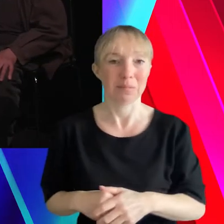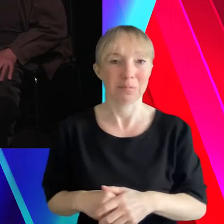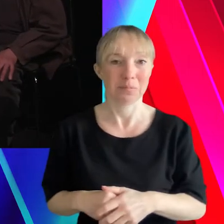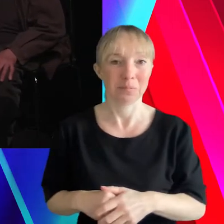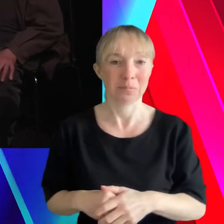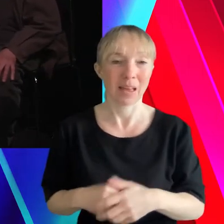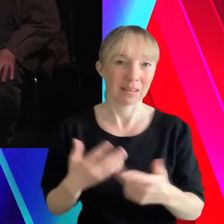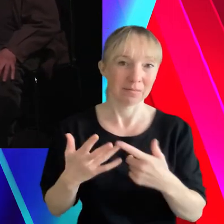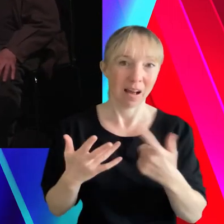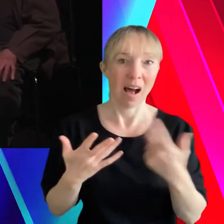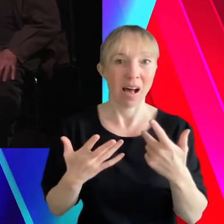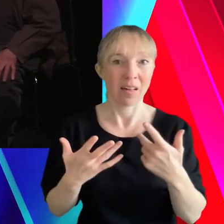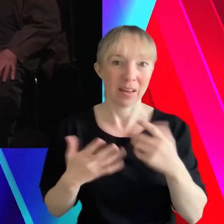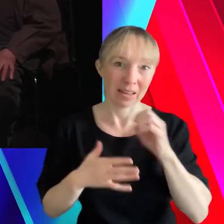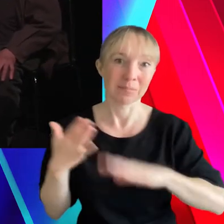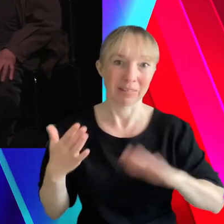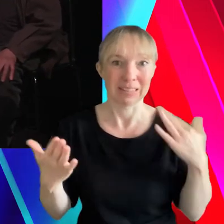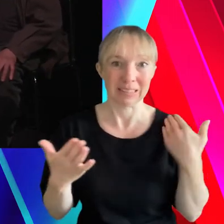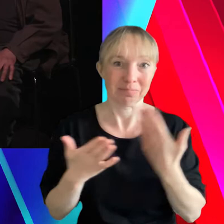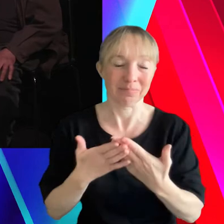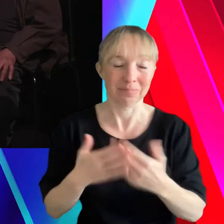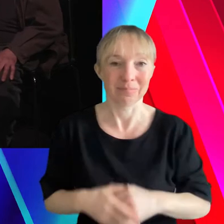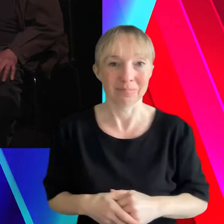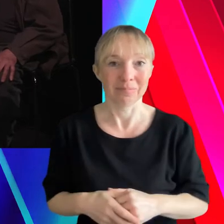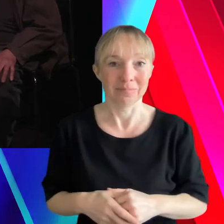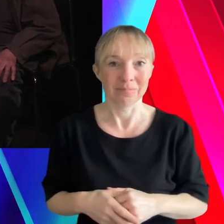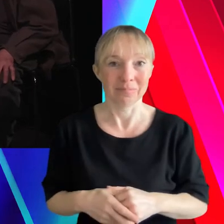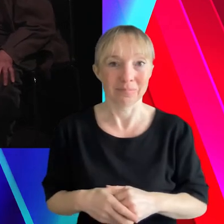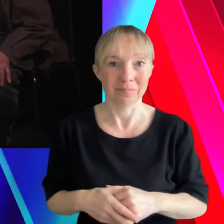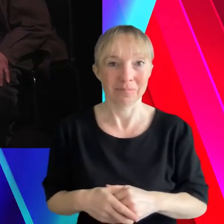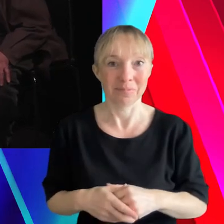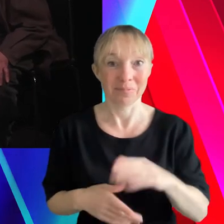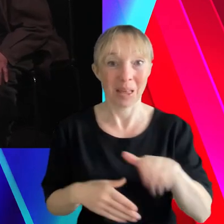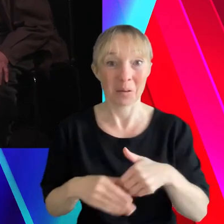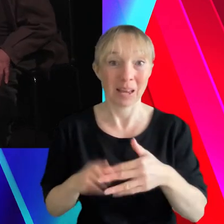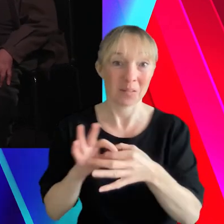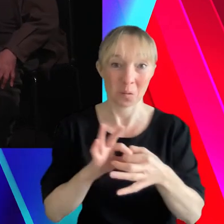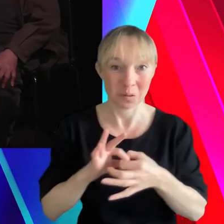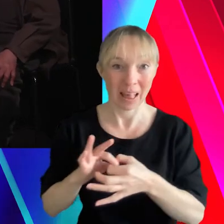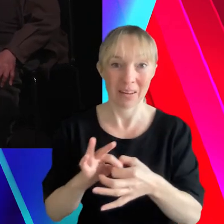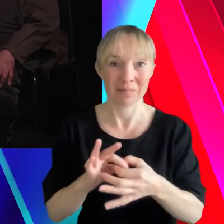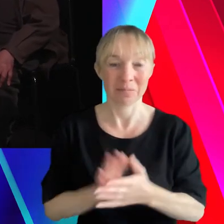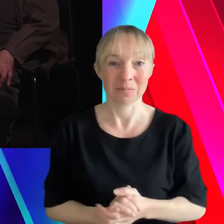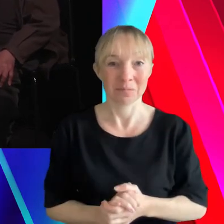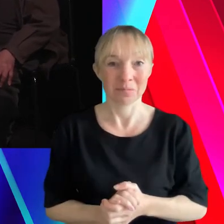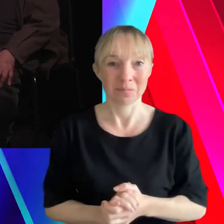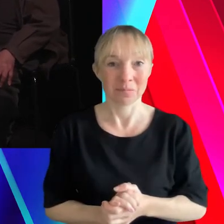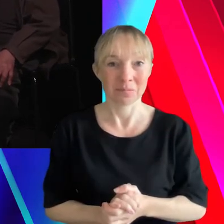And we've had other experiences since, including all of us together.